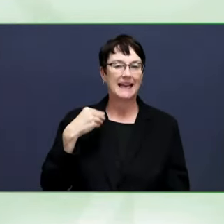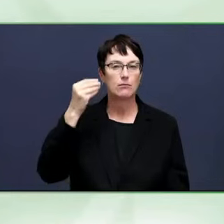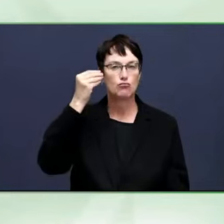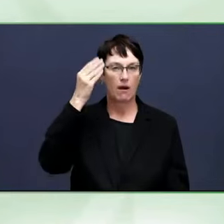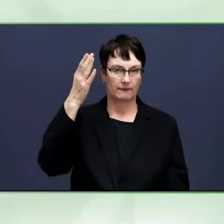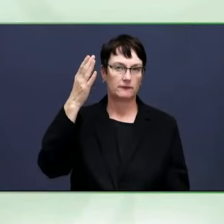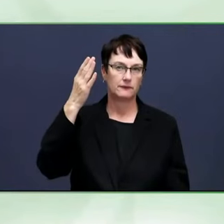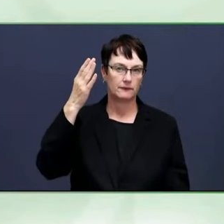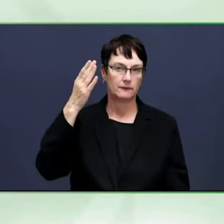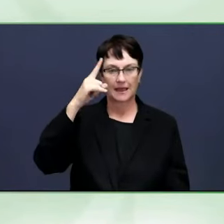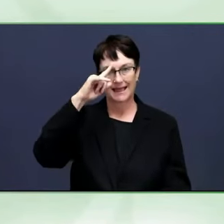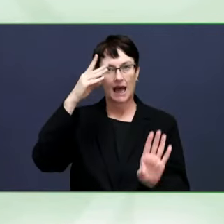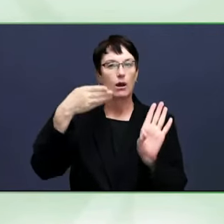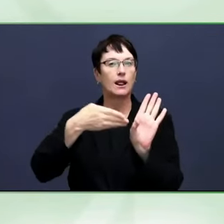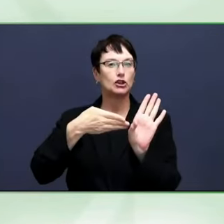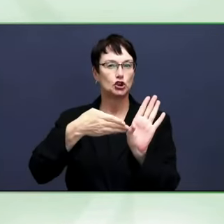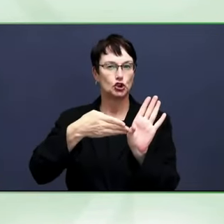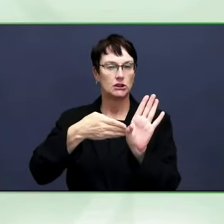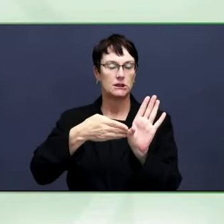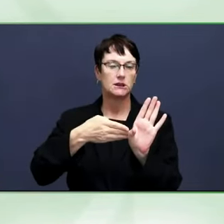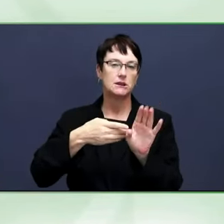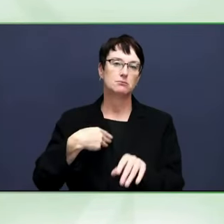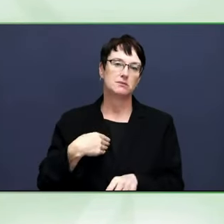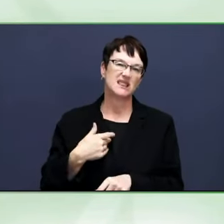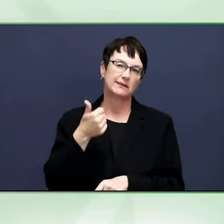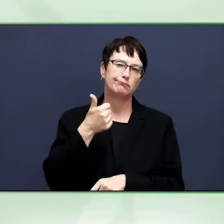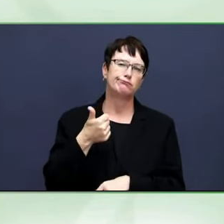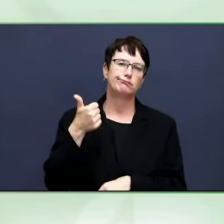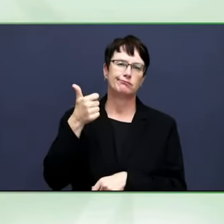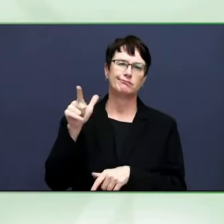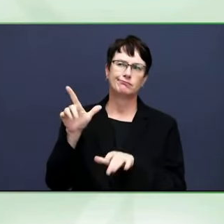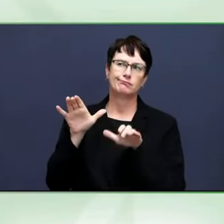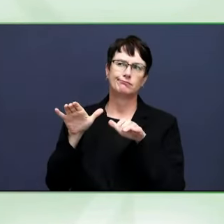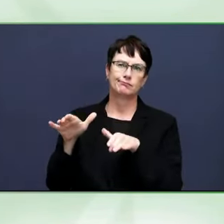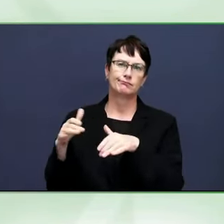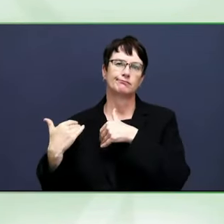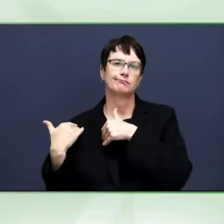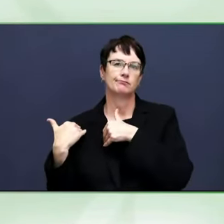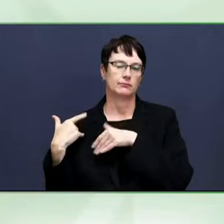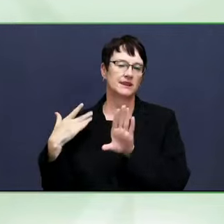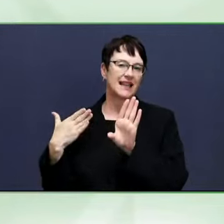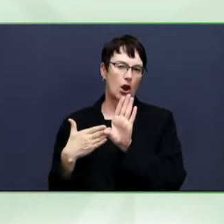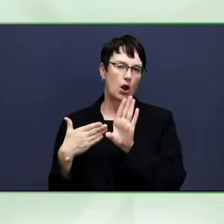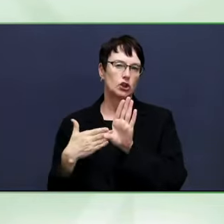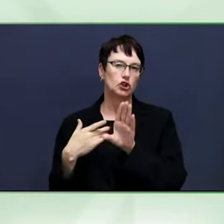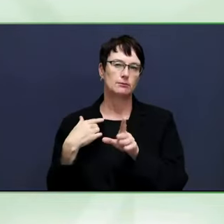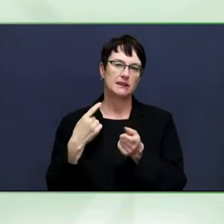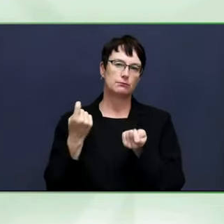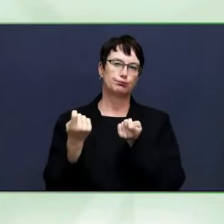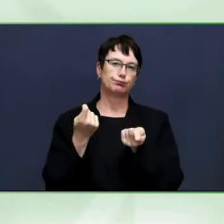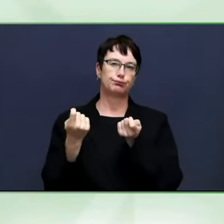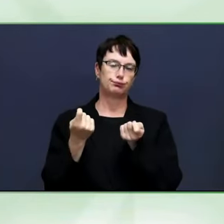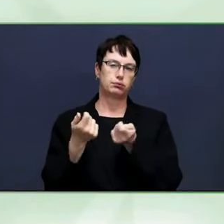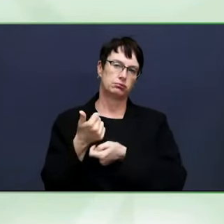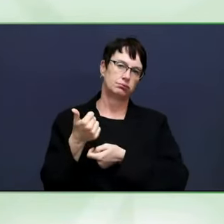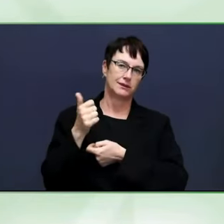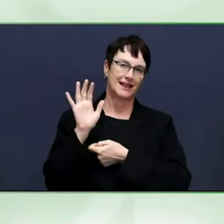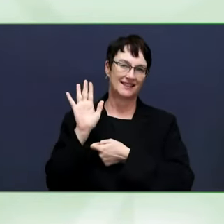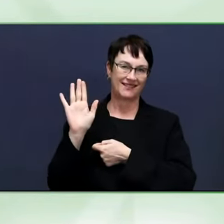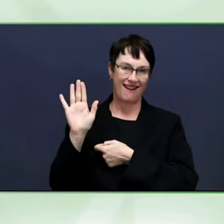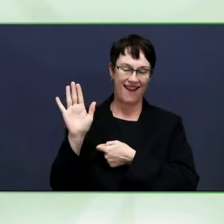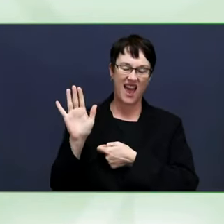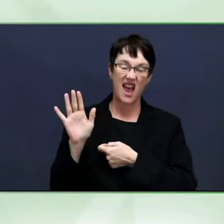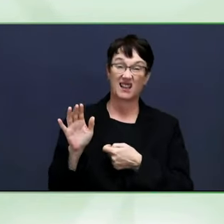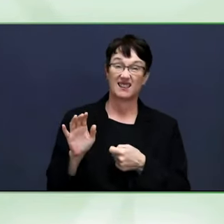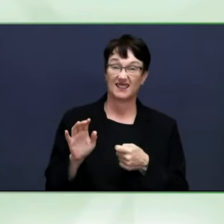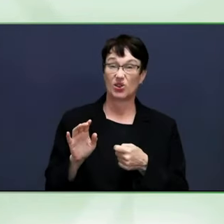Psychology for about 10 years, and now I'm retired, and I am still very much close to the